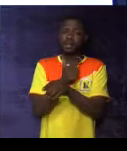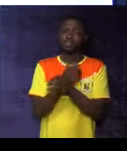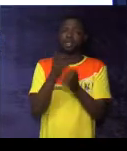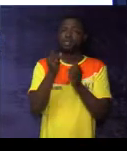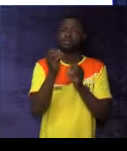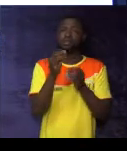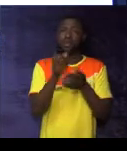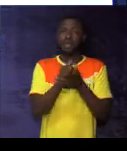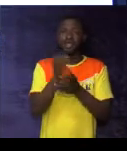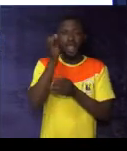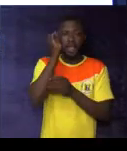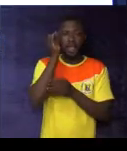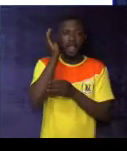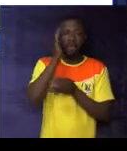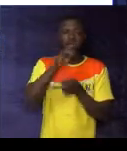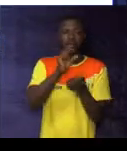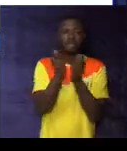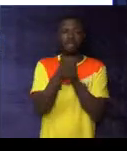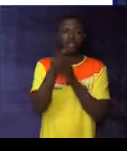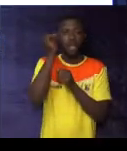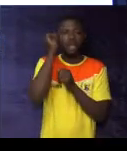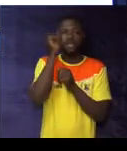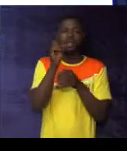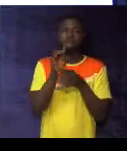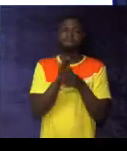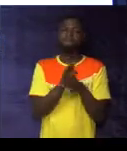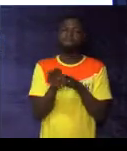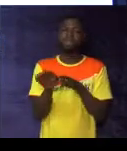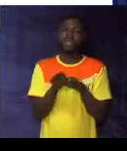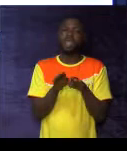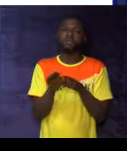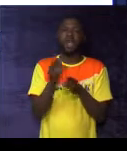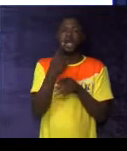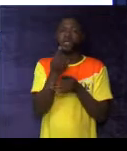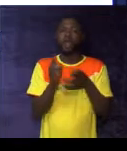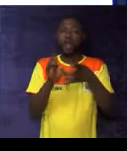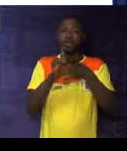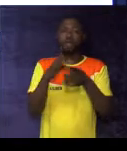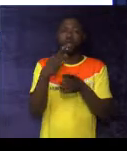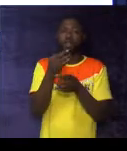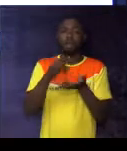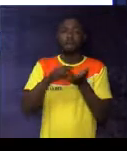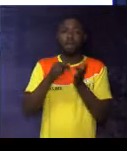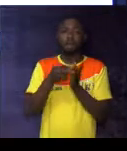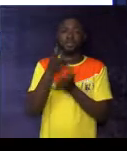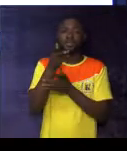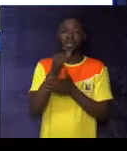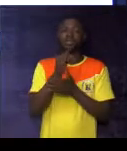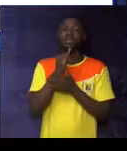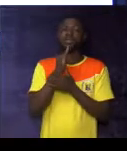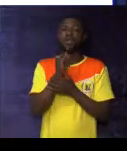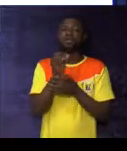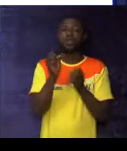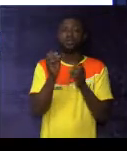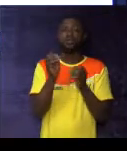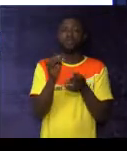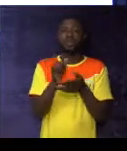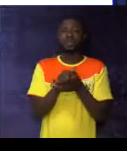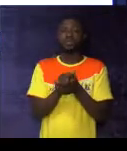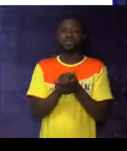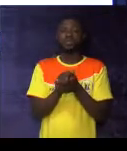lesson so that he will change his behavior. The conjunction of purpose there